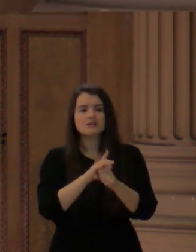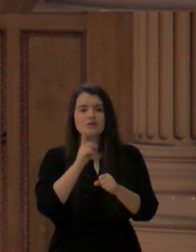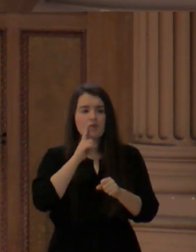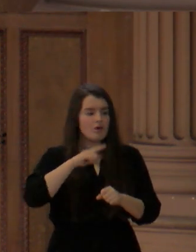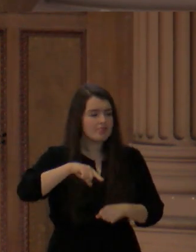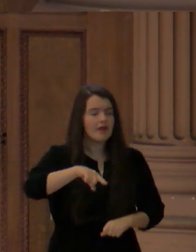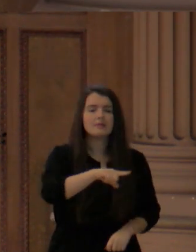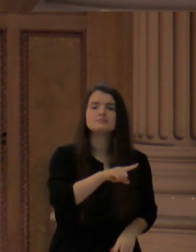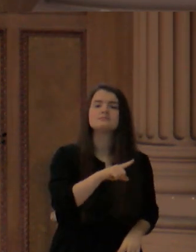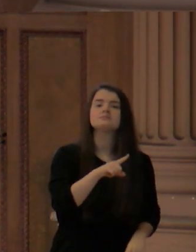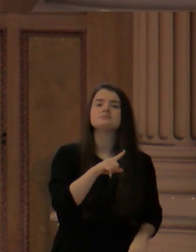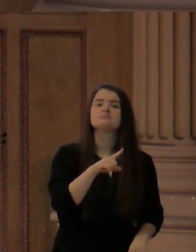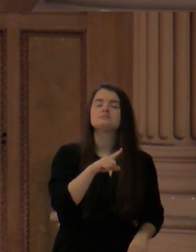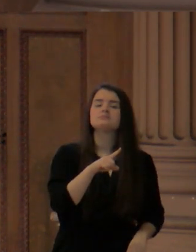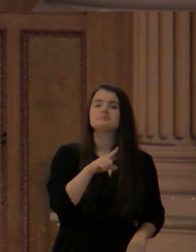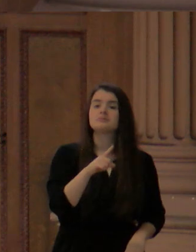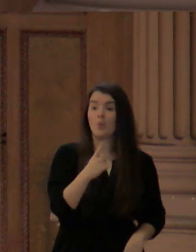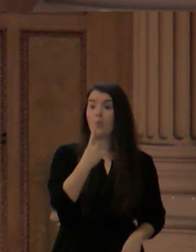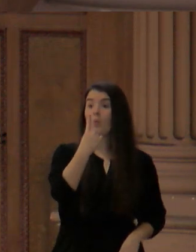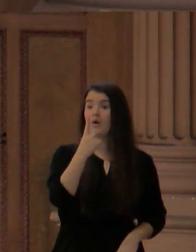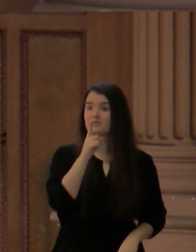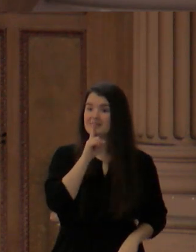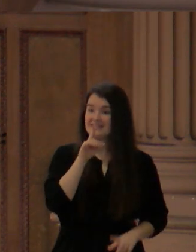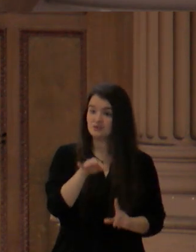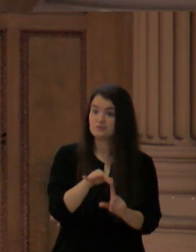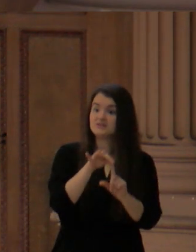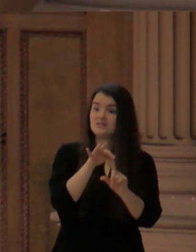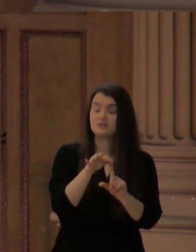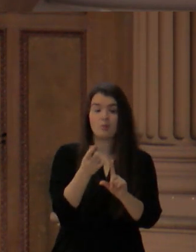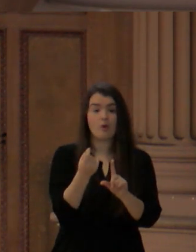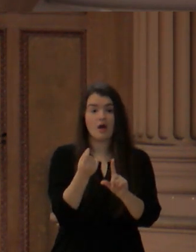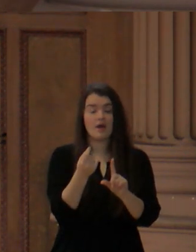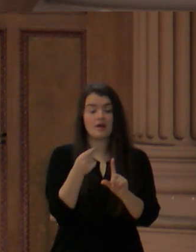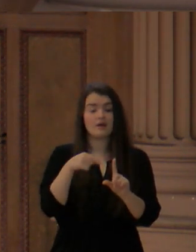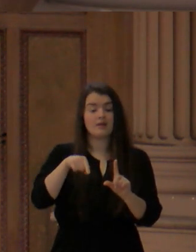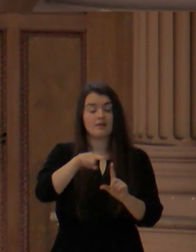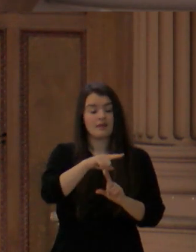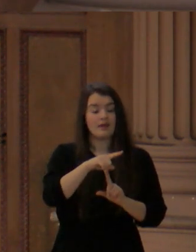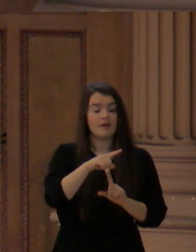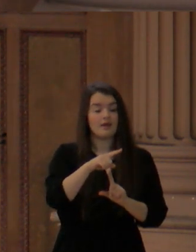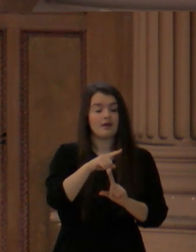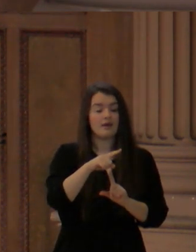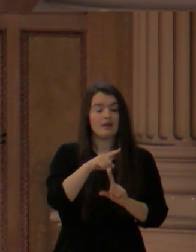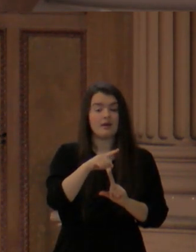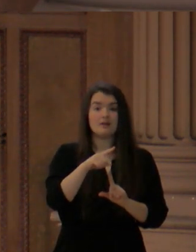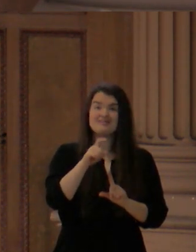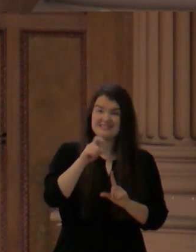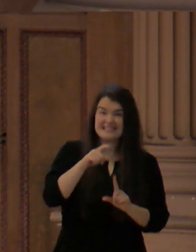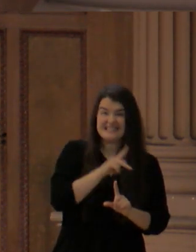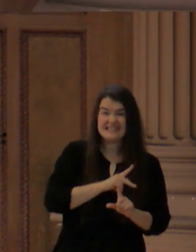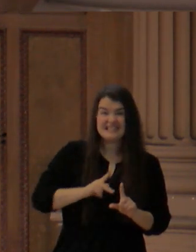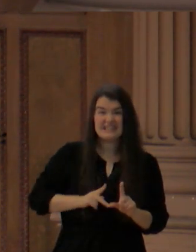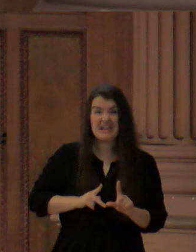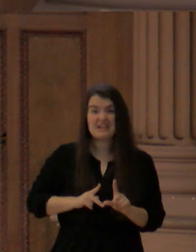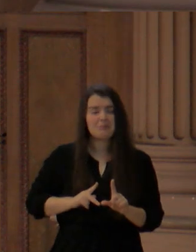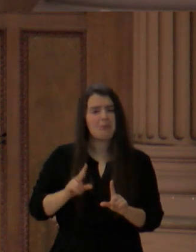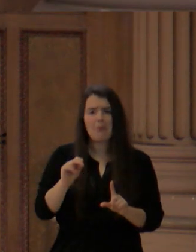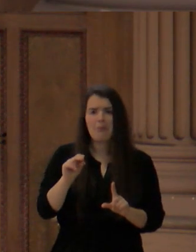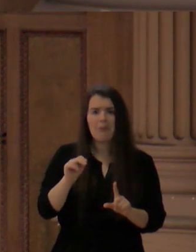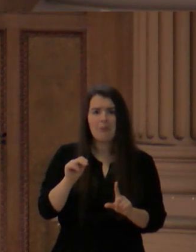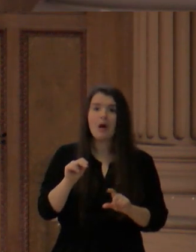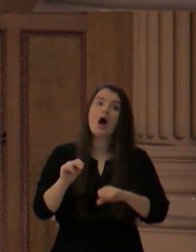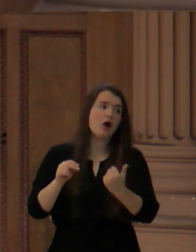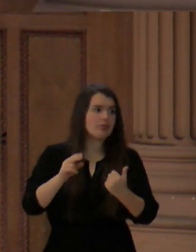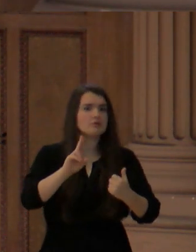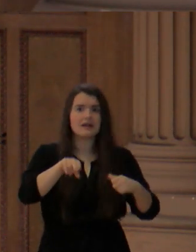And one of the distinctions in that nation of Israel is that they wouldn't need a king like the nations around them did. And the reason for that was because